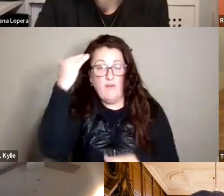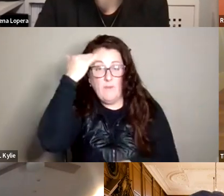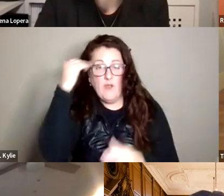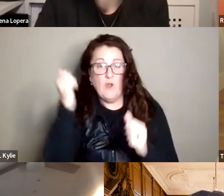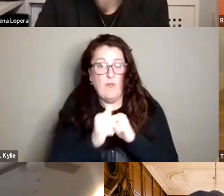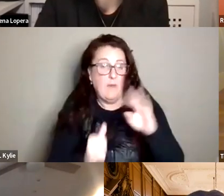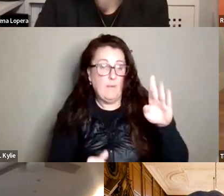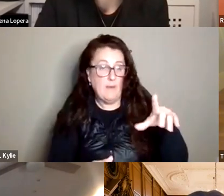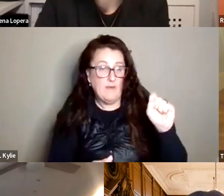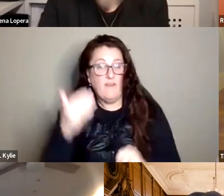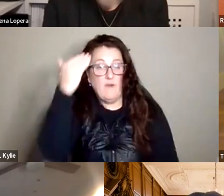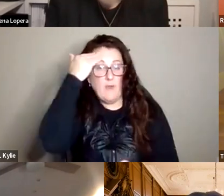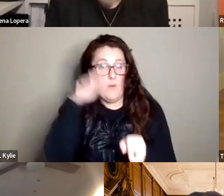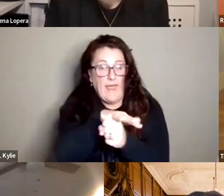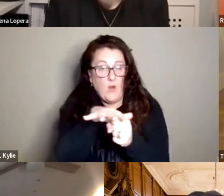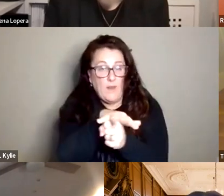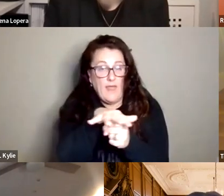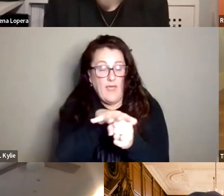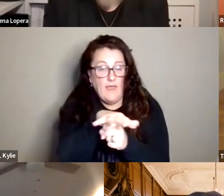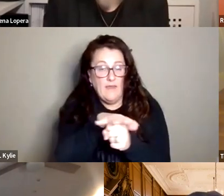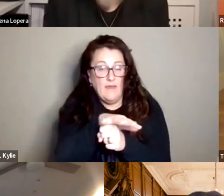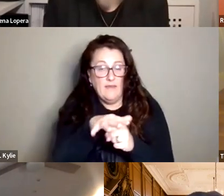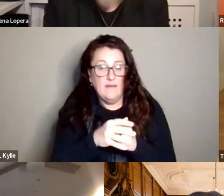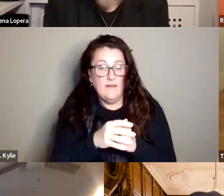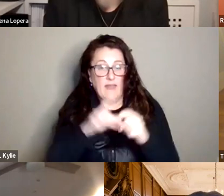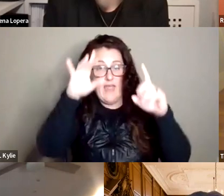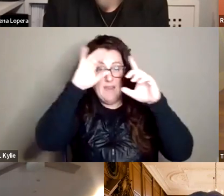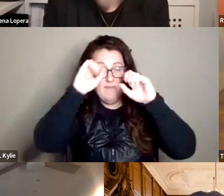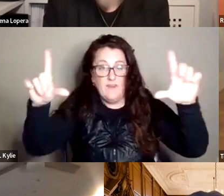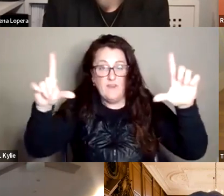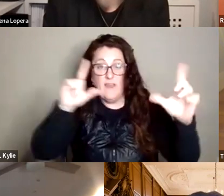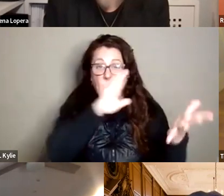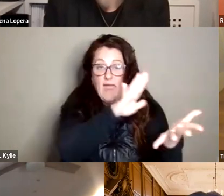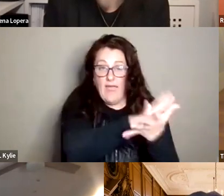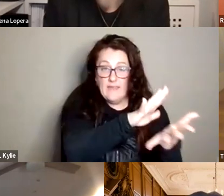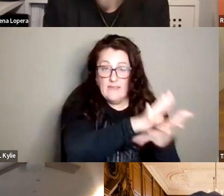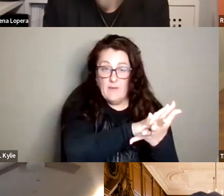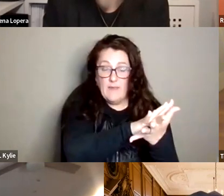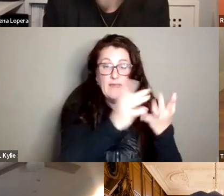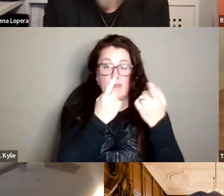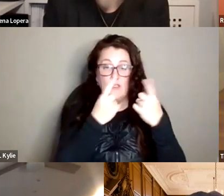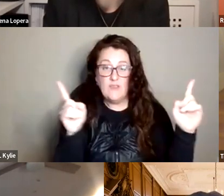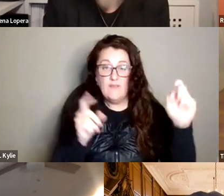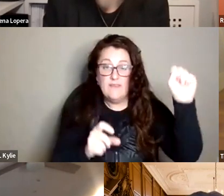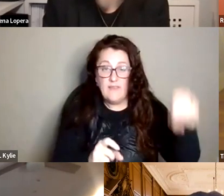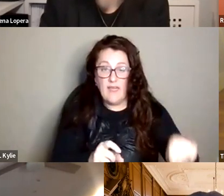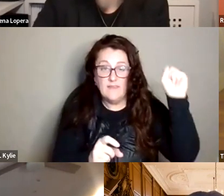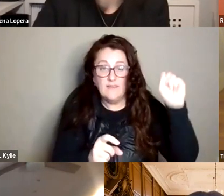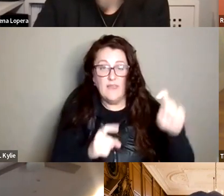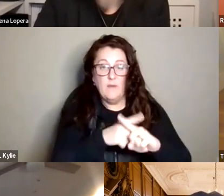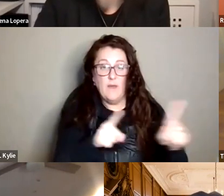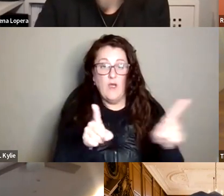Public Schools, familiar with our area, and will bring a vision, not just for the academic, achieving the academic potential for our kids, but